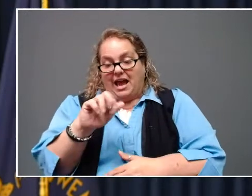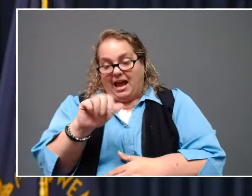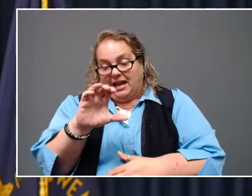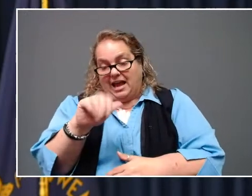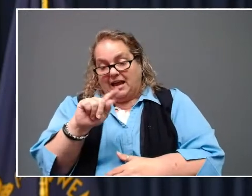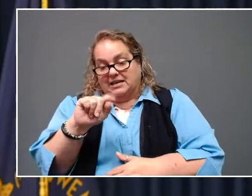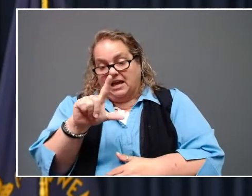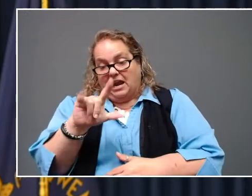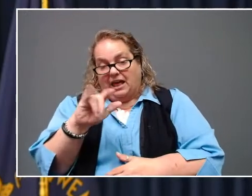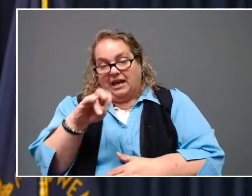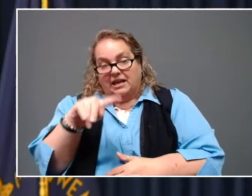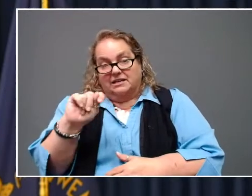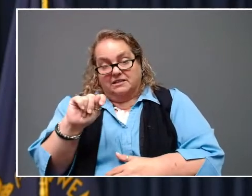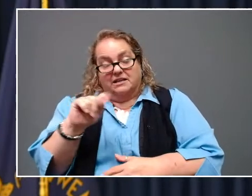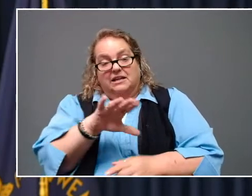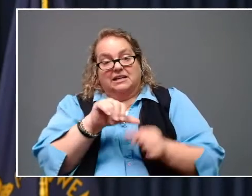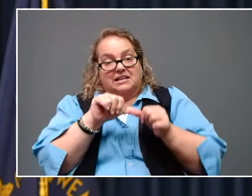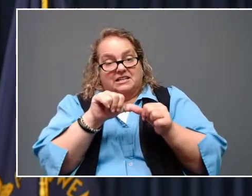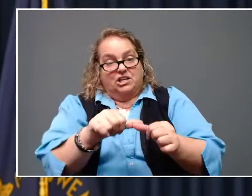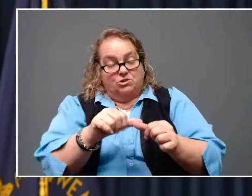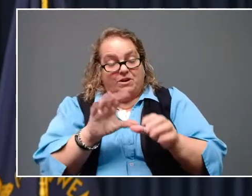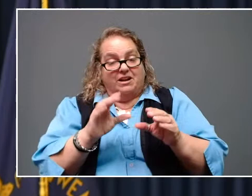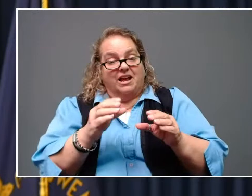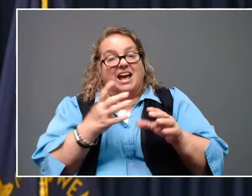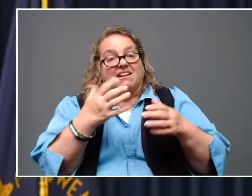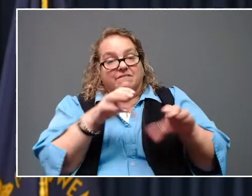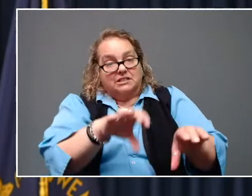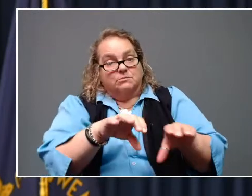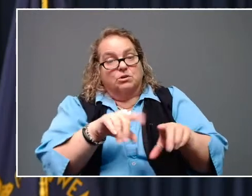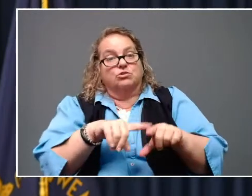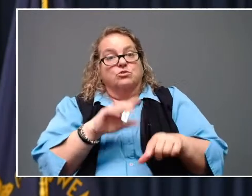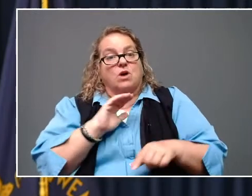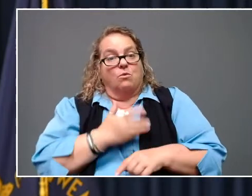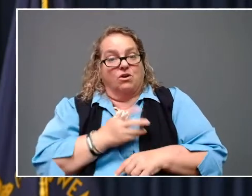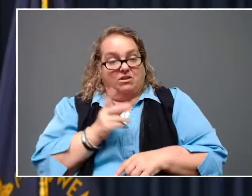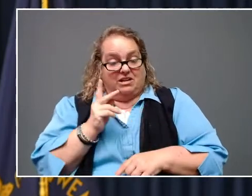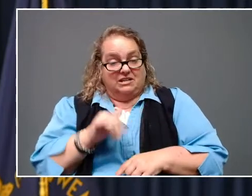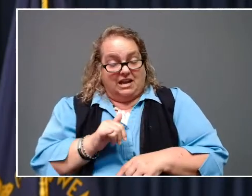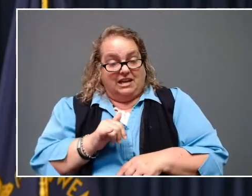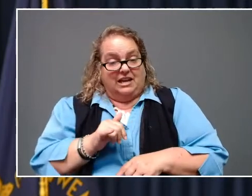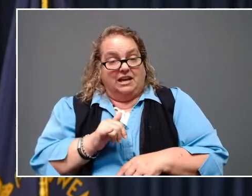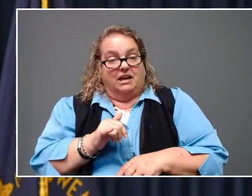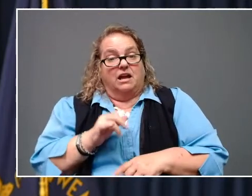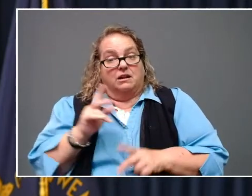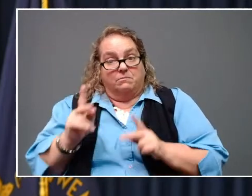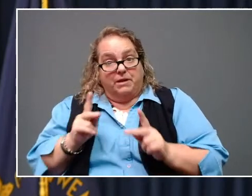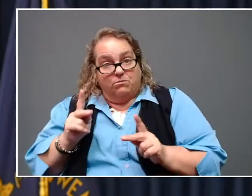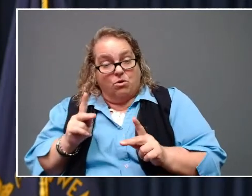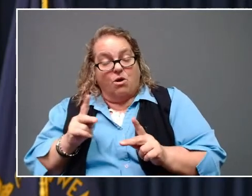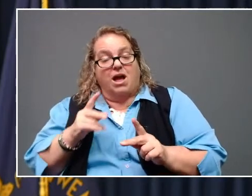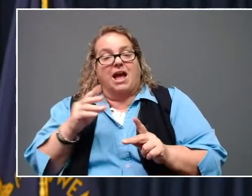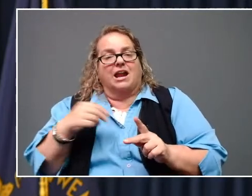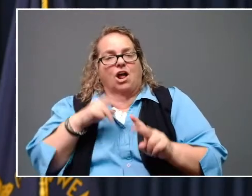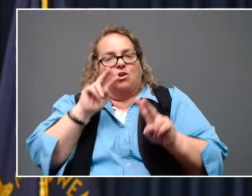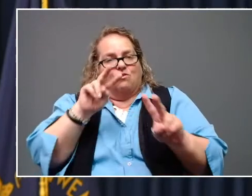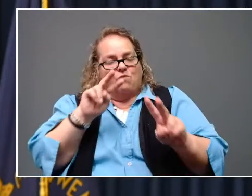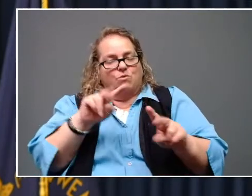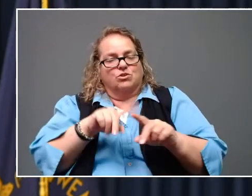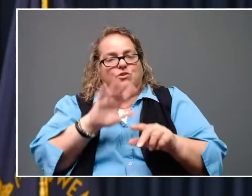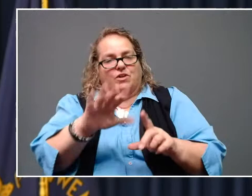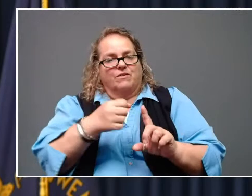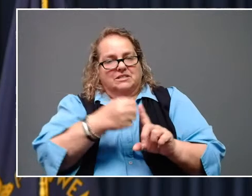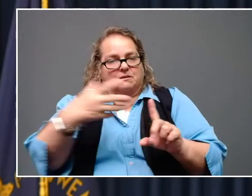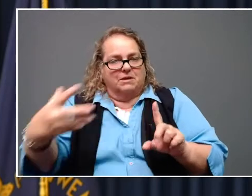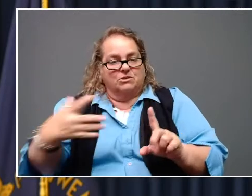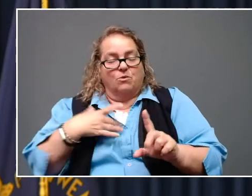in Kentucky and our communities, and I'm looking forward to this expansion and everything that is to come. Now I'd like to